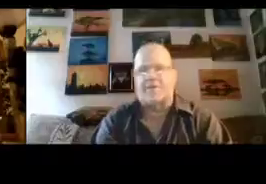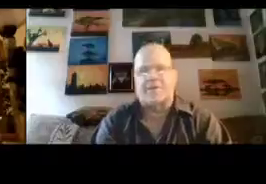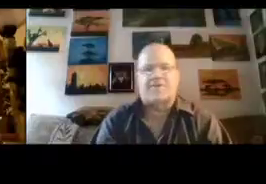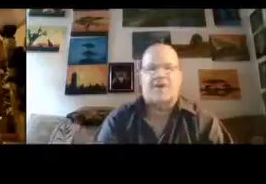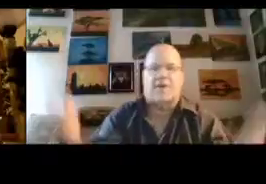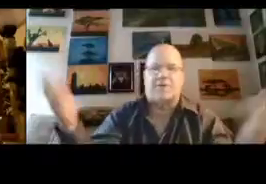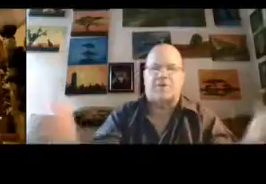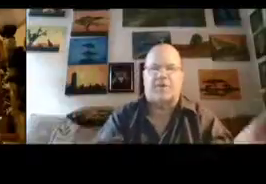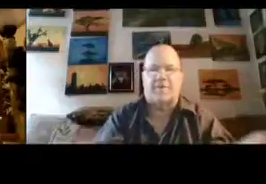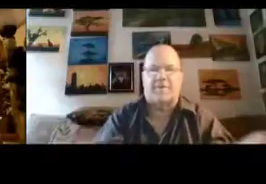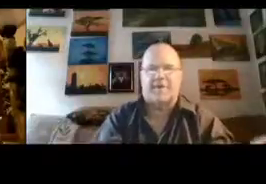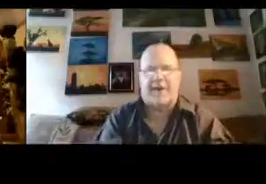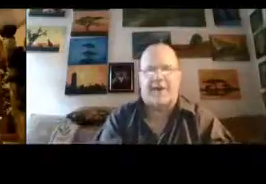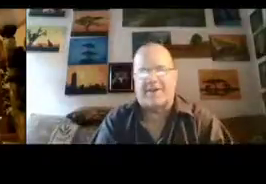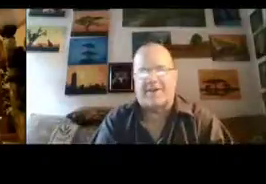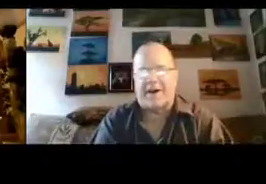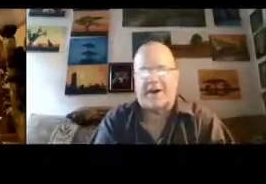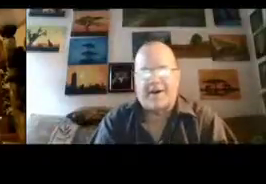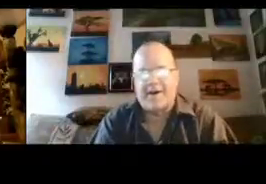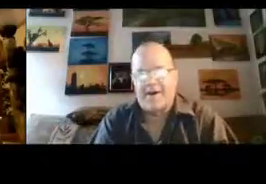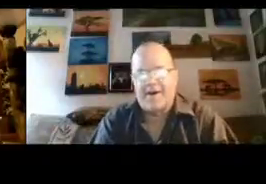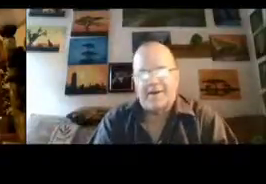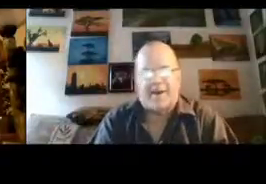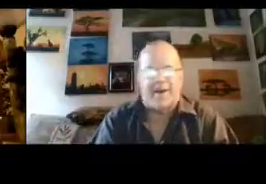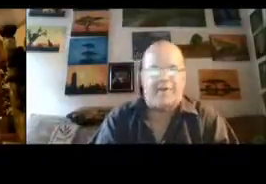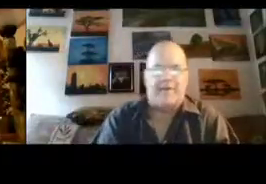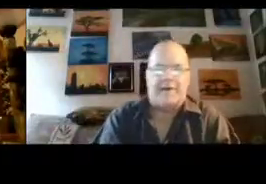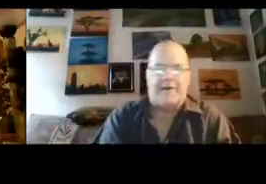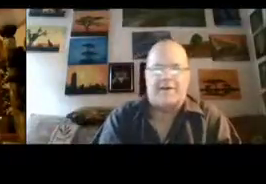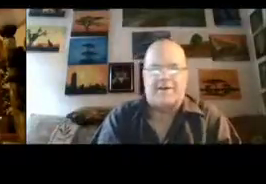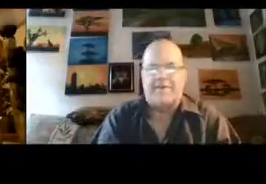wish I could make that kind of a deal," and